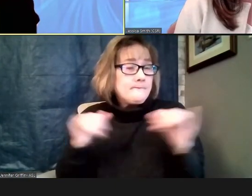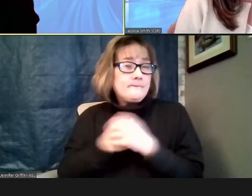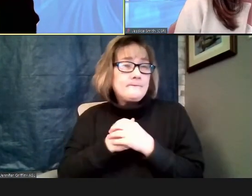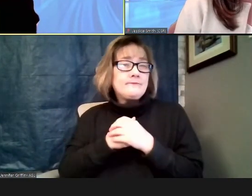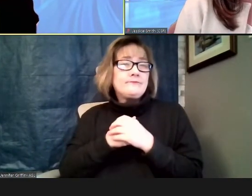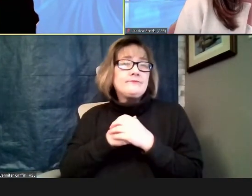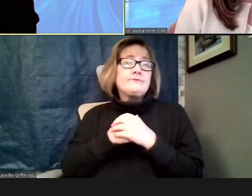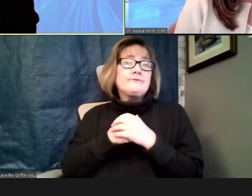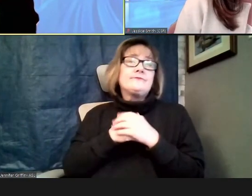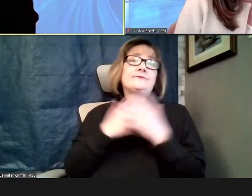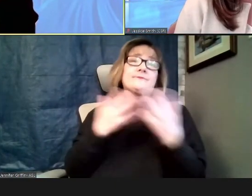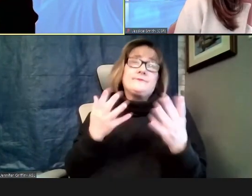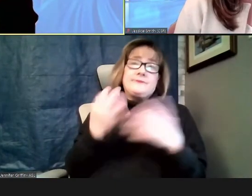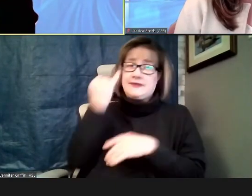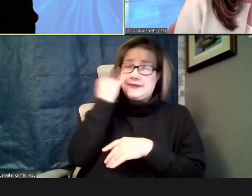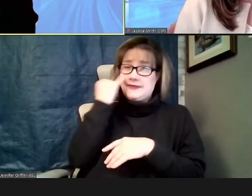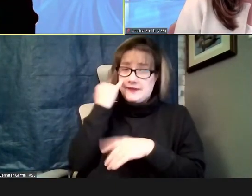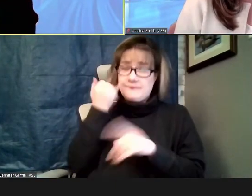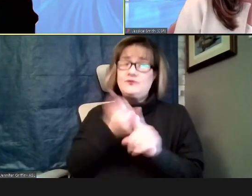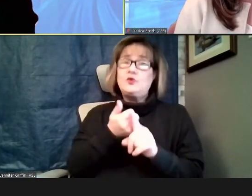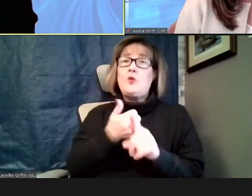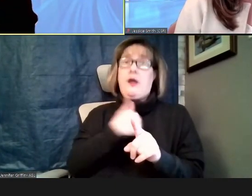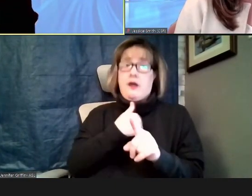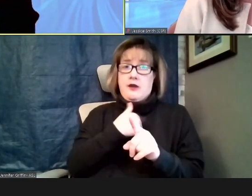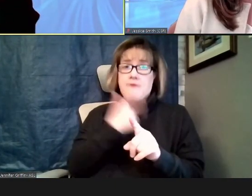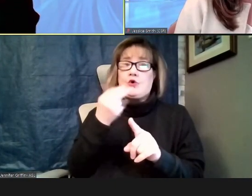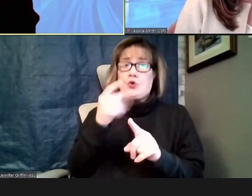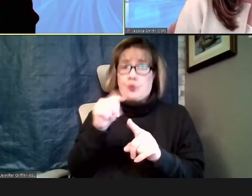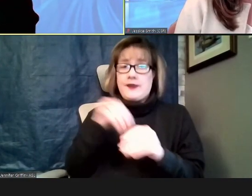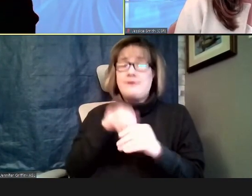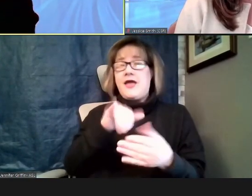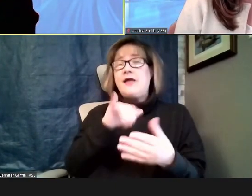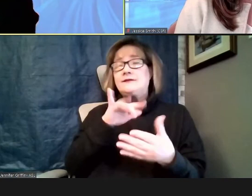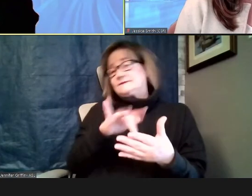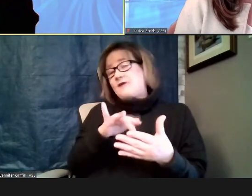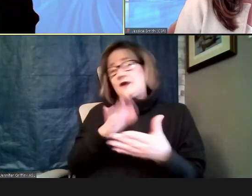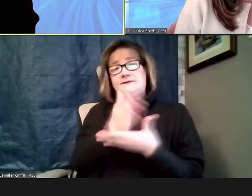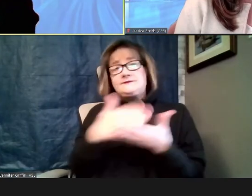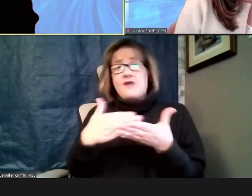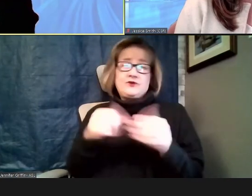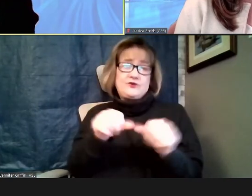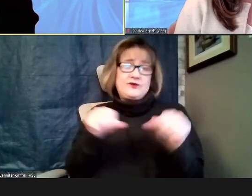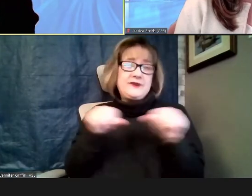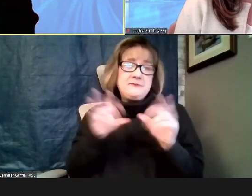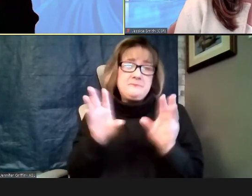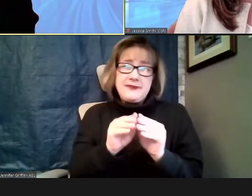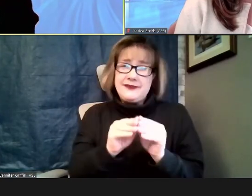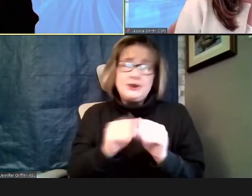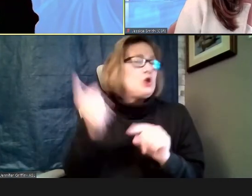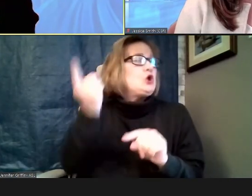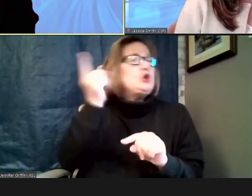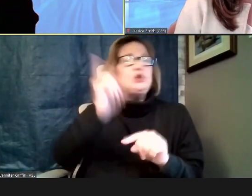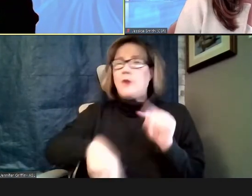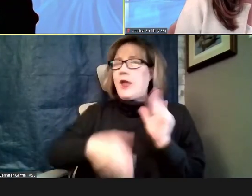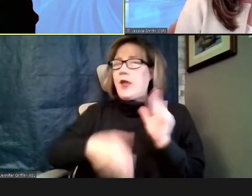So if you have a grant in a study section meeting, you cannot be a reviewer in that